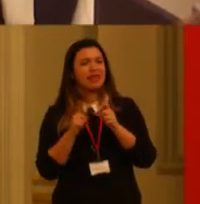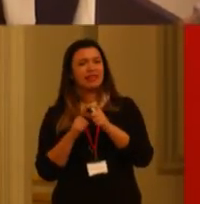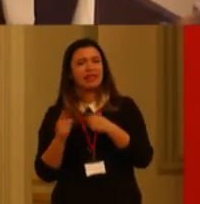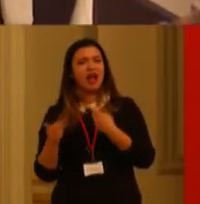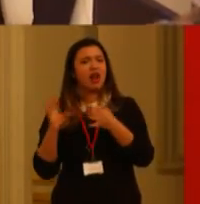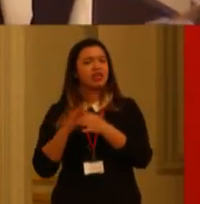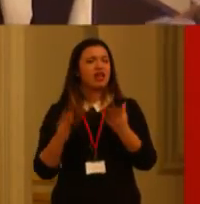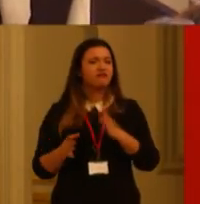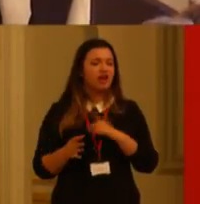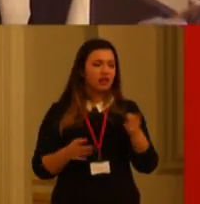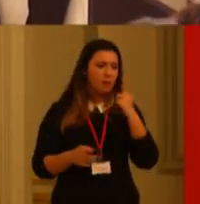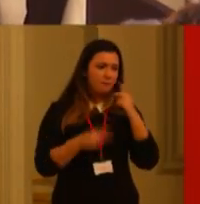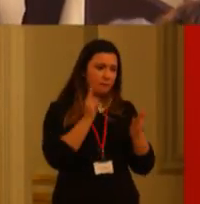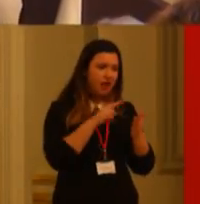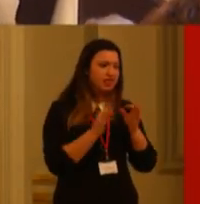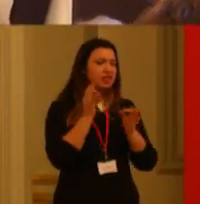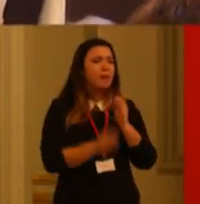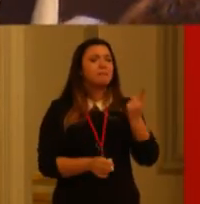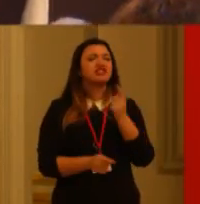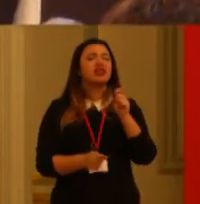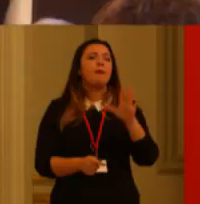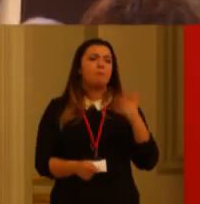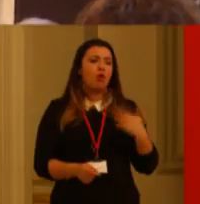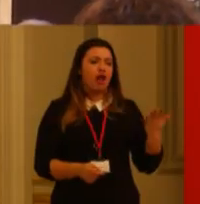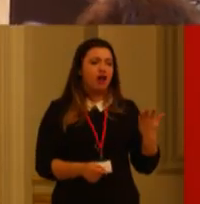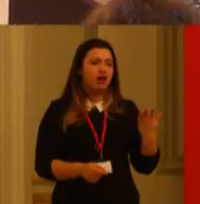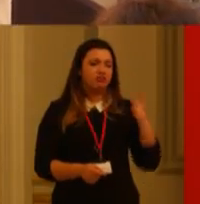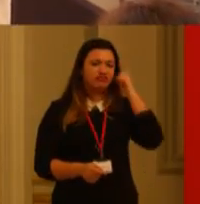also looked into the needs, and